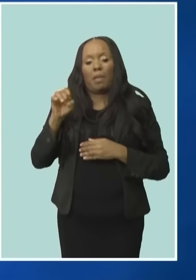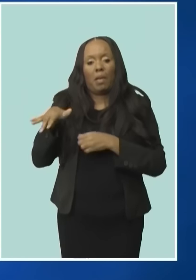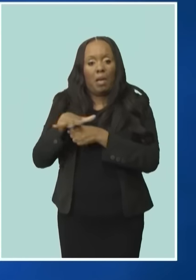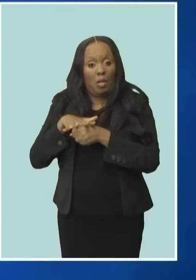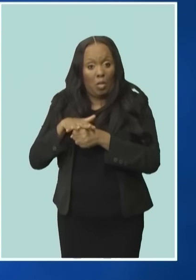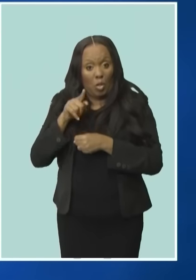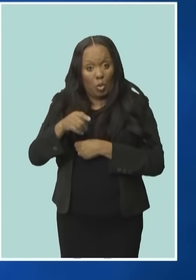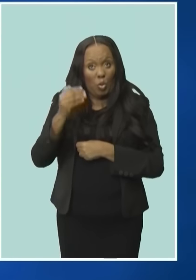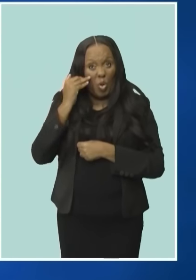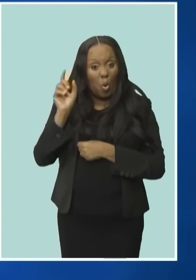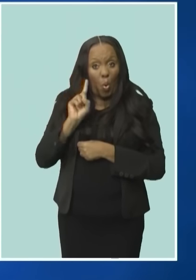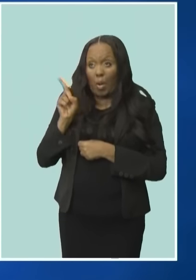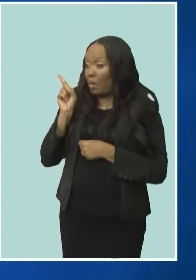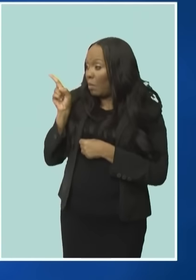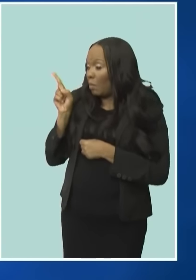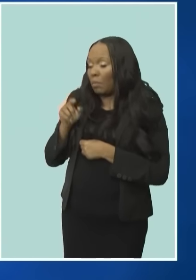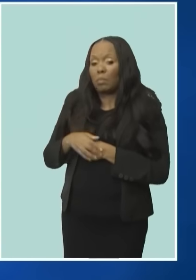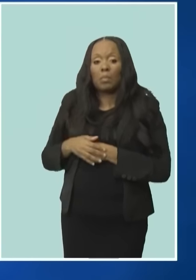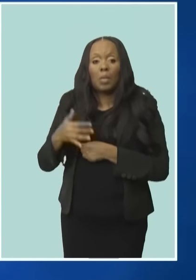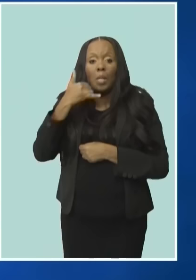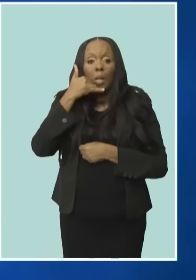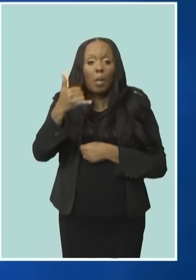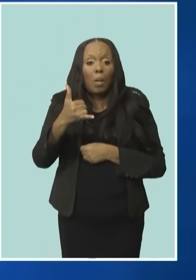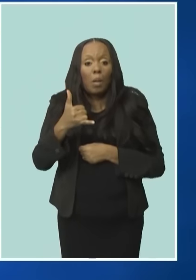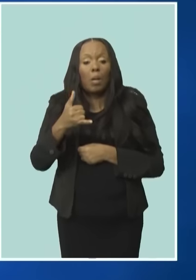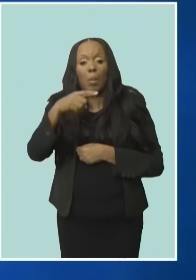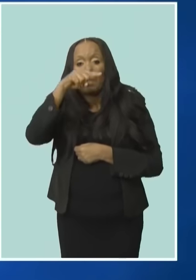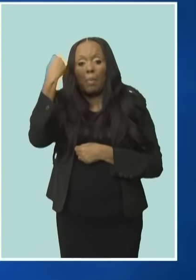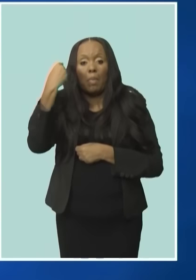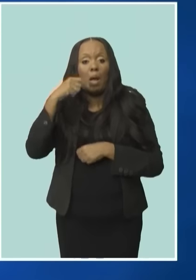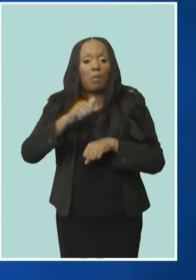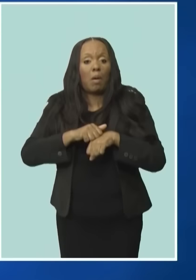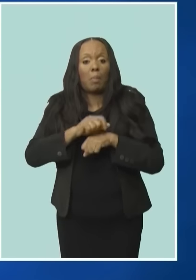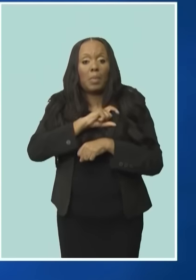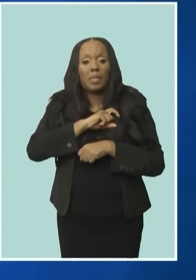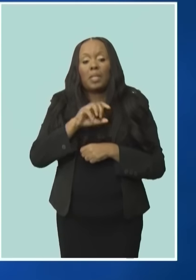Lyle Alfred Maloney is asked to contact the Black Rock Police Station at